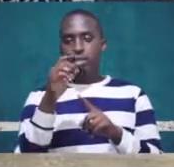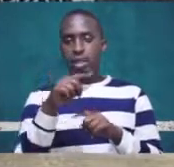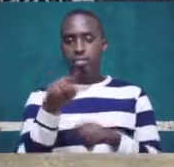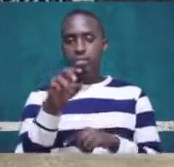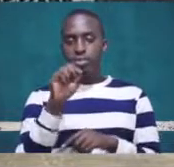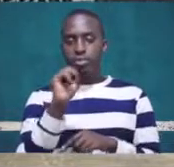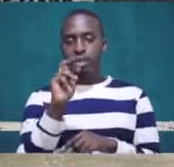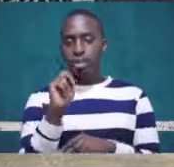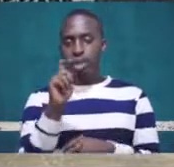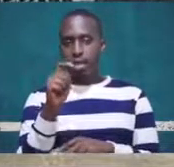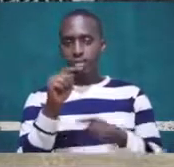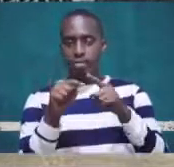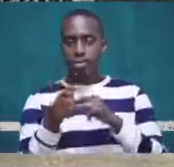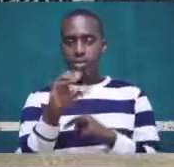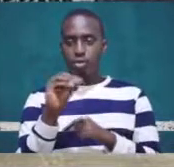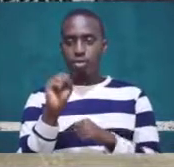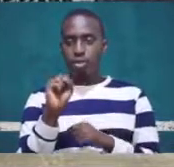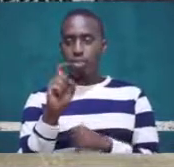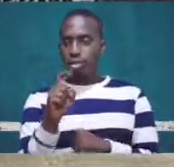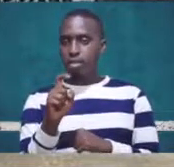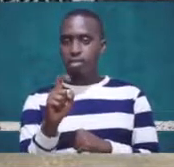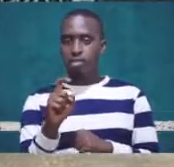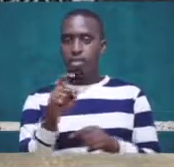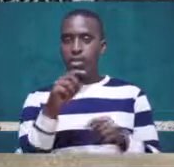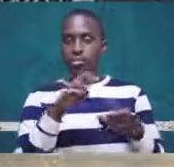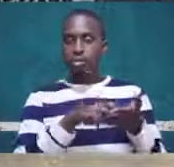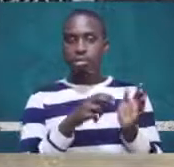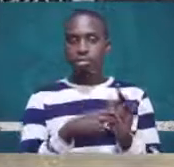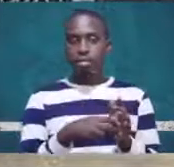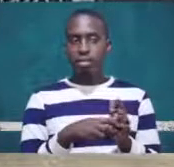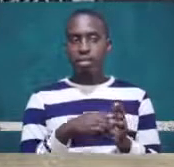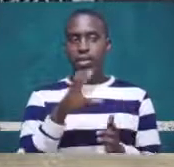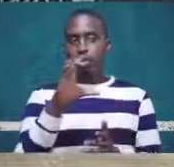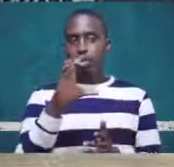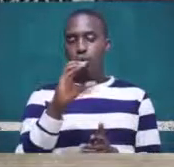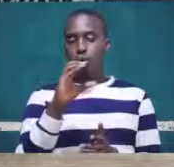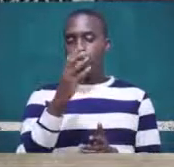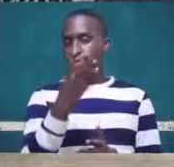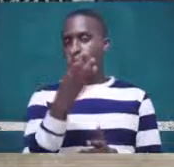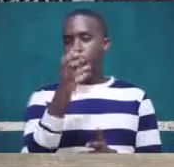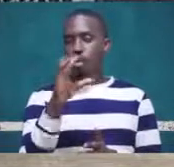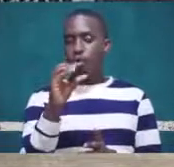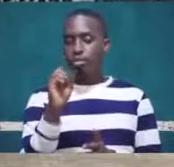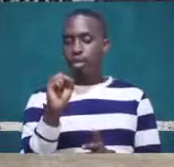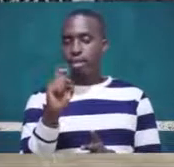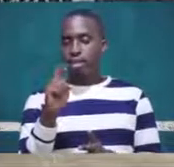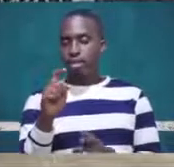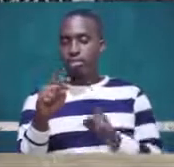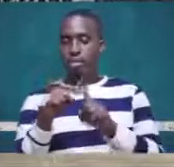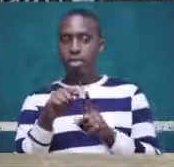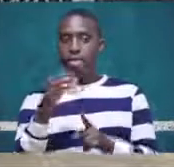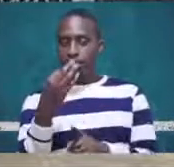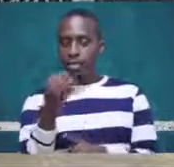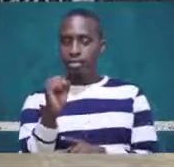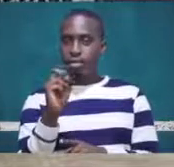cosine of x. Means that this is 4 cosine of x plus 3 sine of x divided